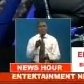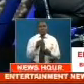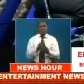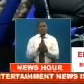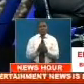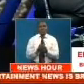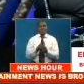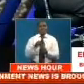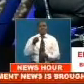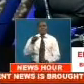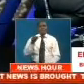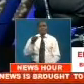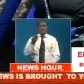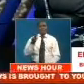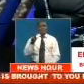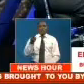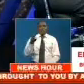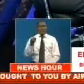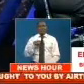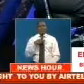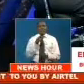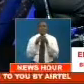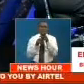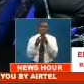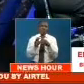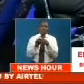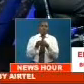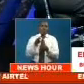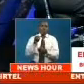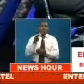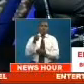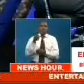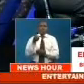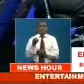with Sarkodie. Sarkodie, Ografo,